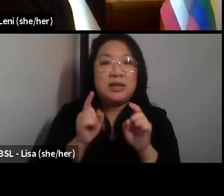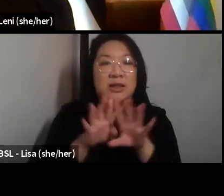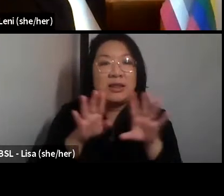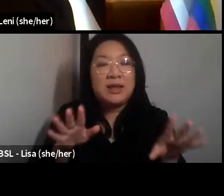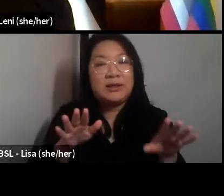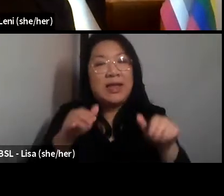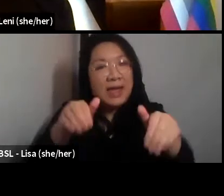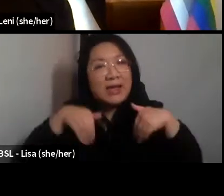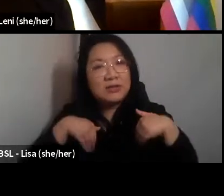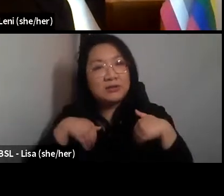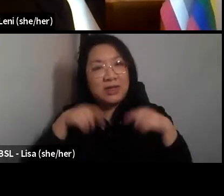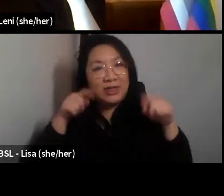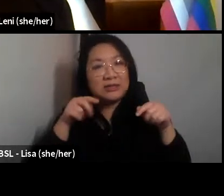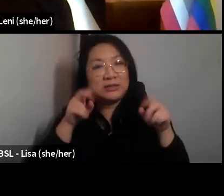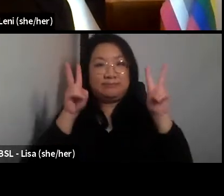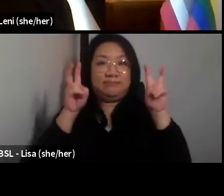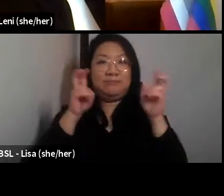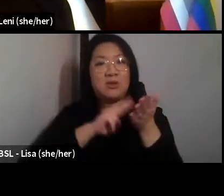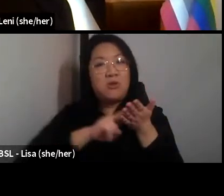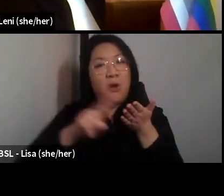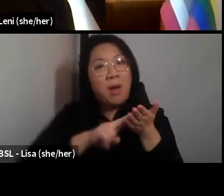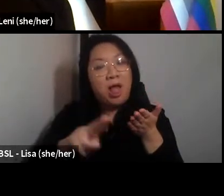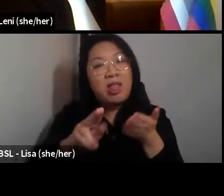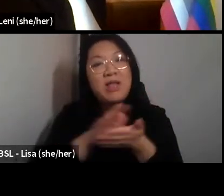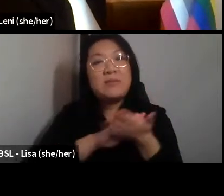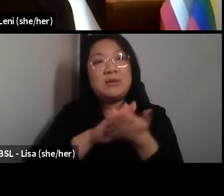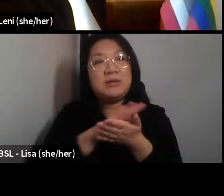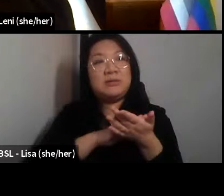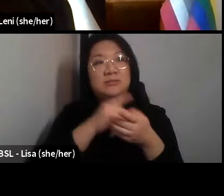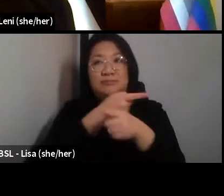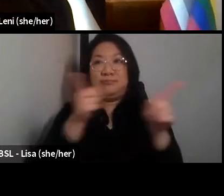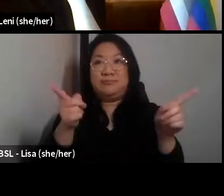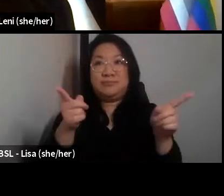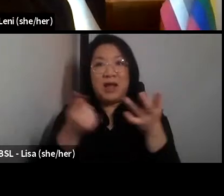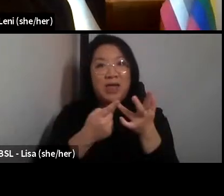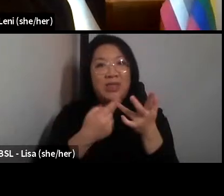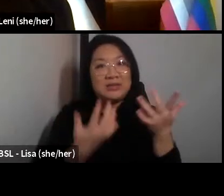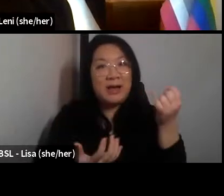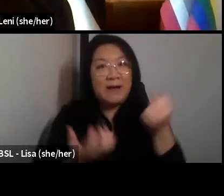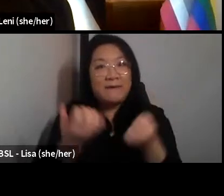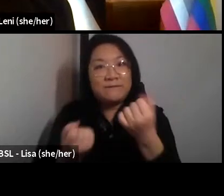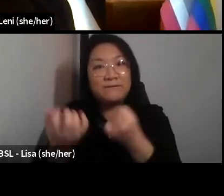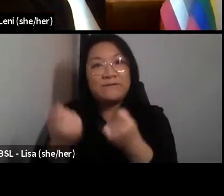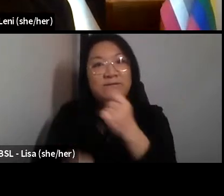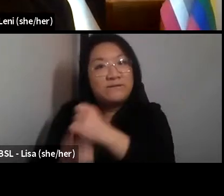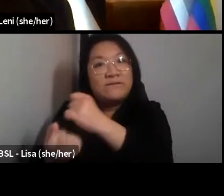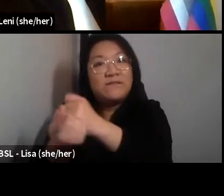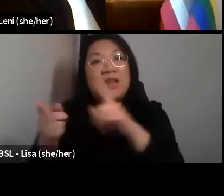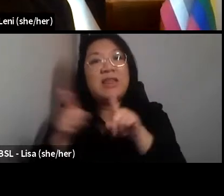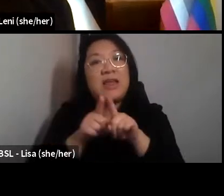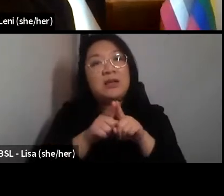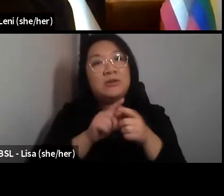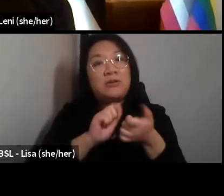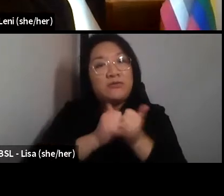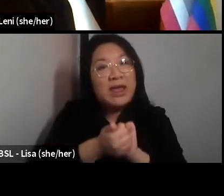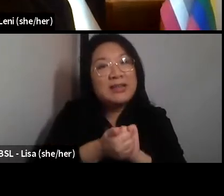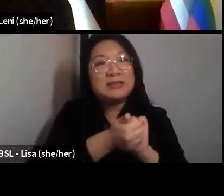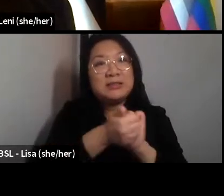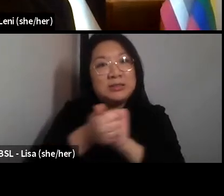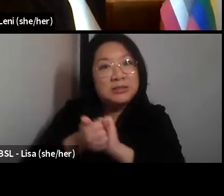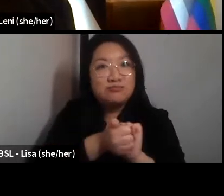of normal, and that other people experience this, and it is like a sort of a friendship, but with slightly different rules, and actually